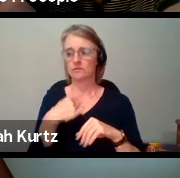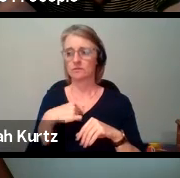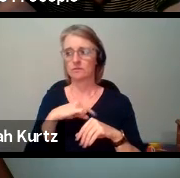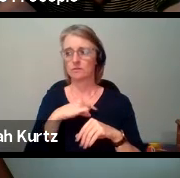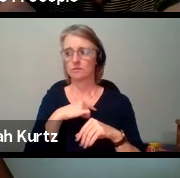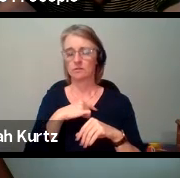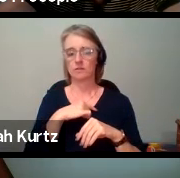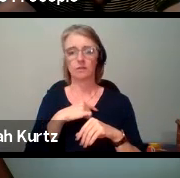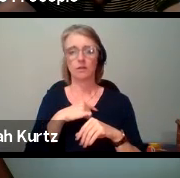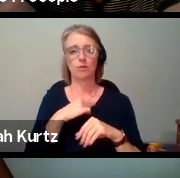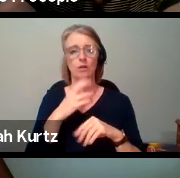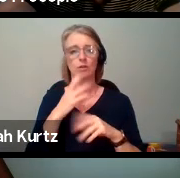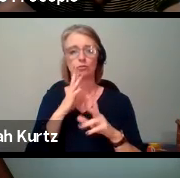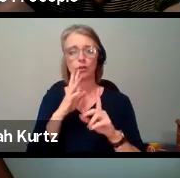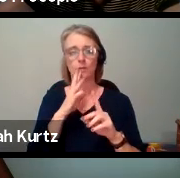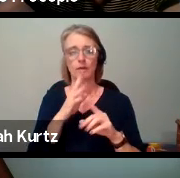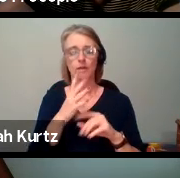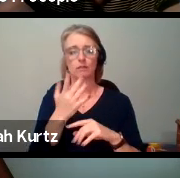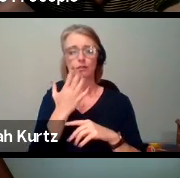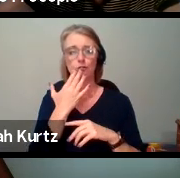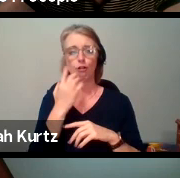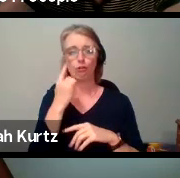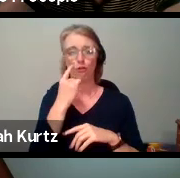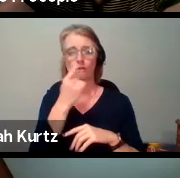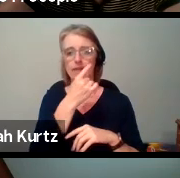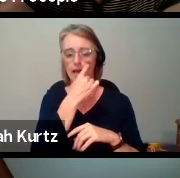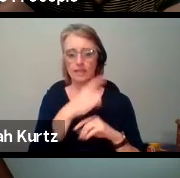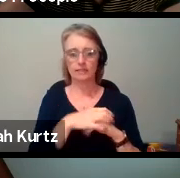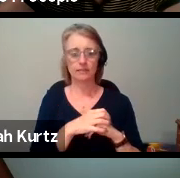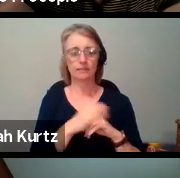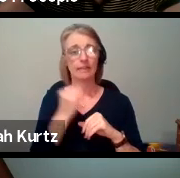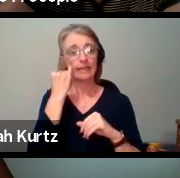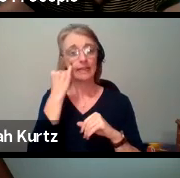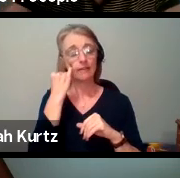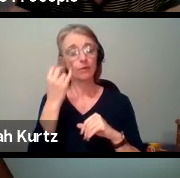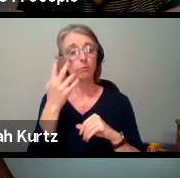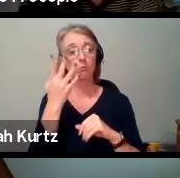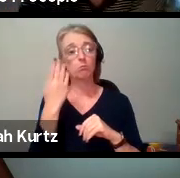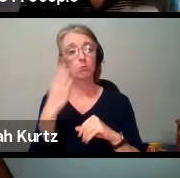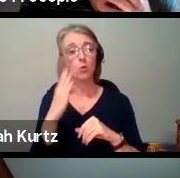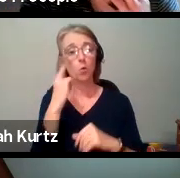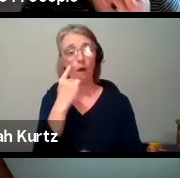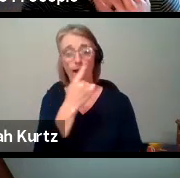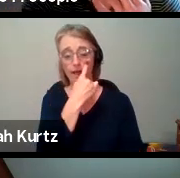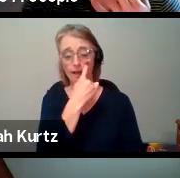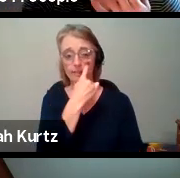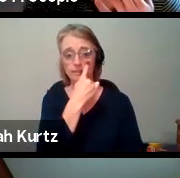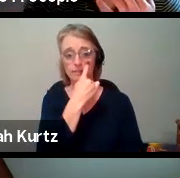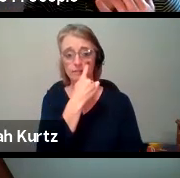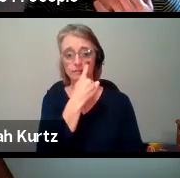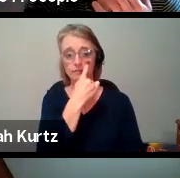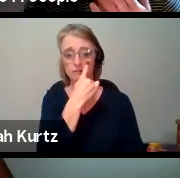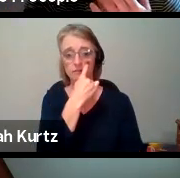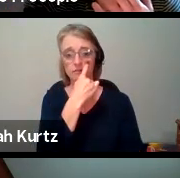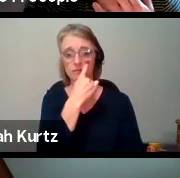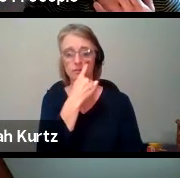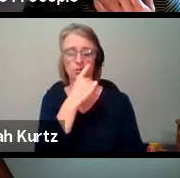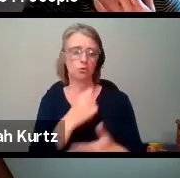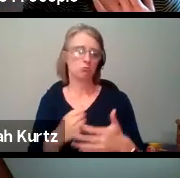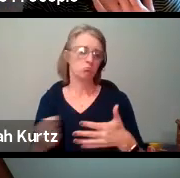by the color of the eyes. If you're blue-eyed, you're the